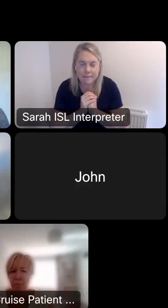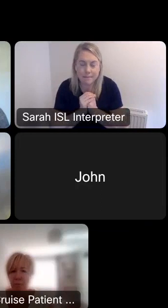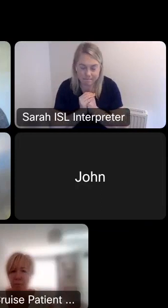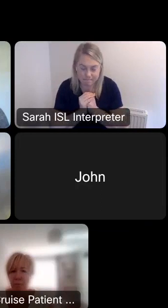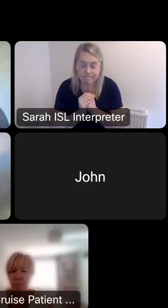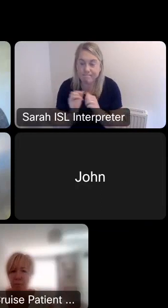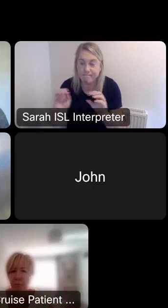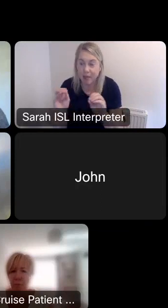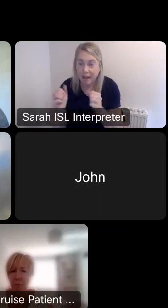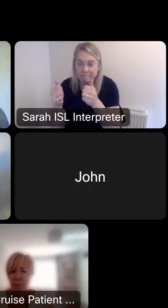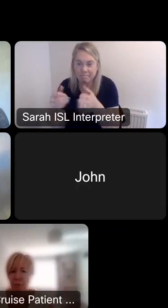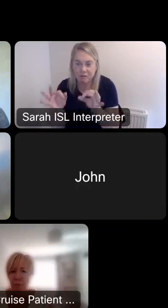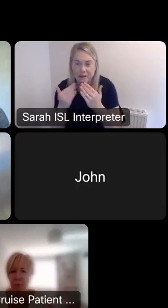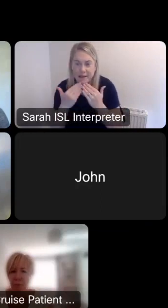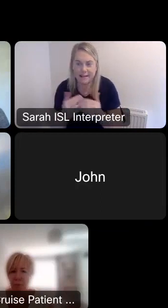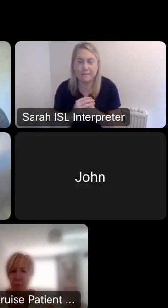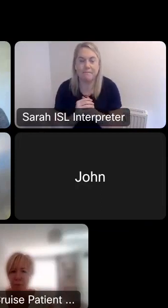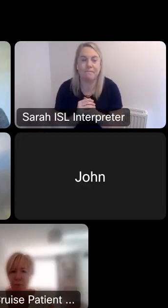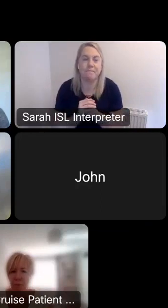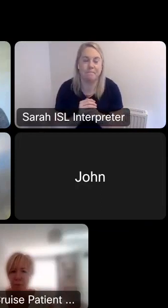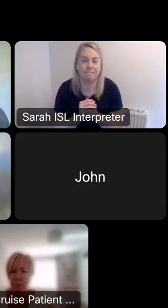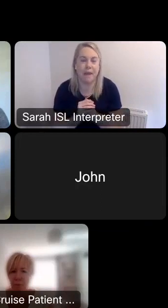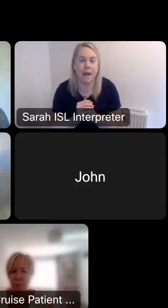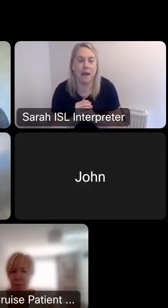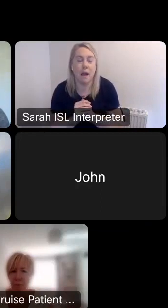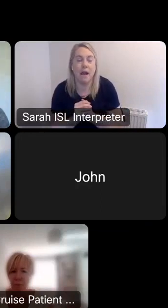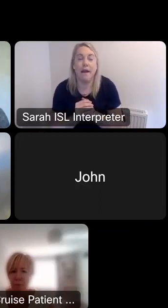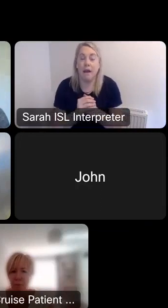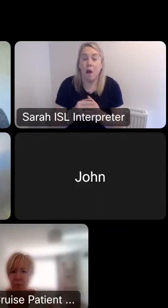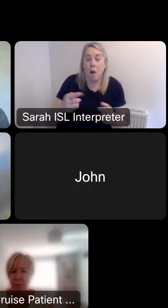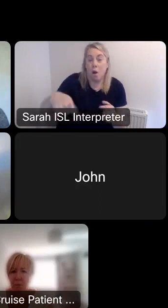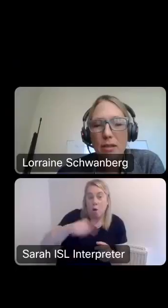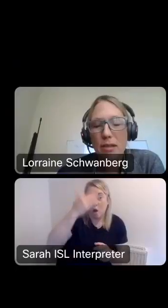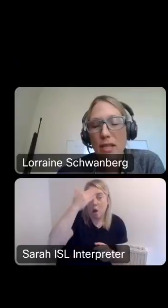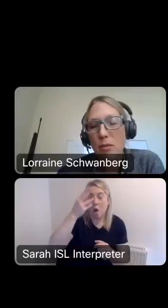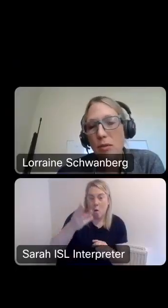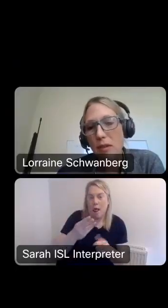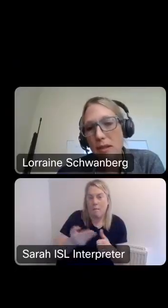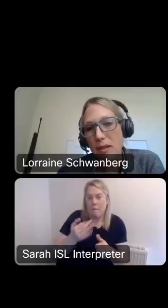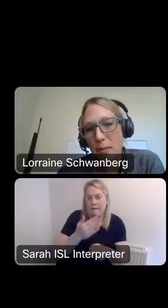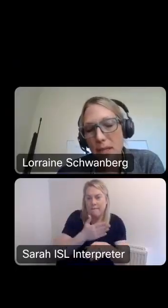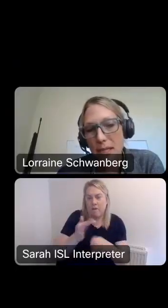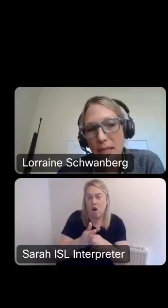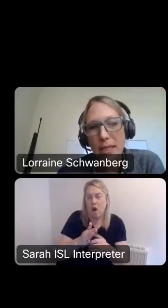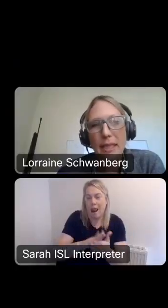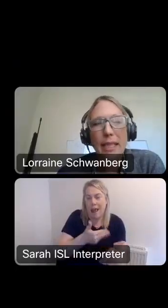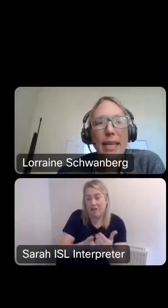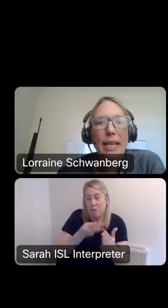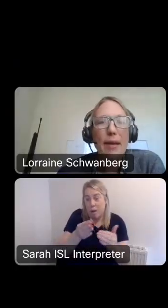That's great, thank you. So as you know, we are preparing for commencement of the legislation we feel is